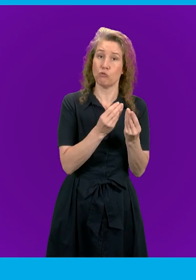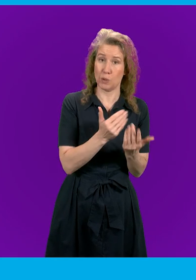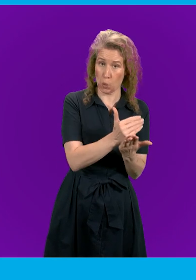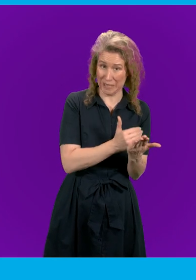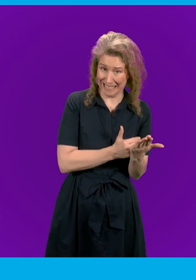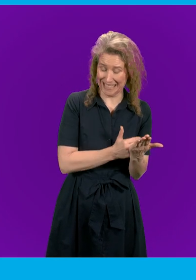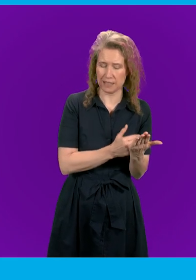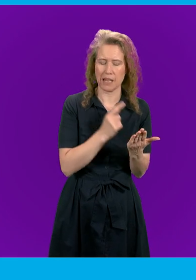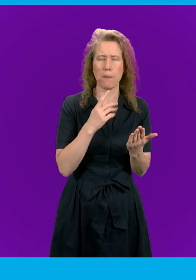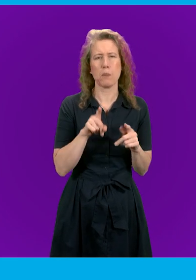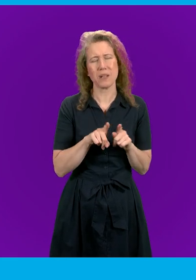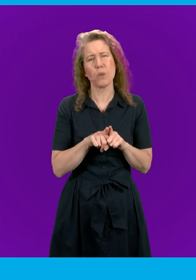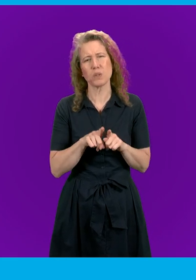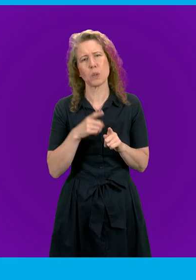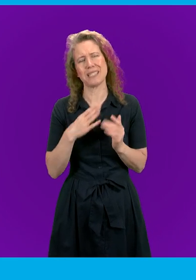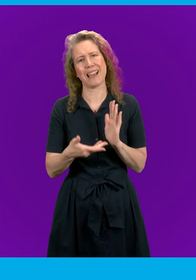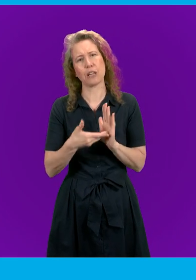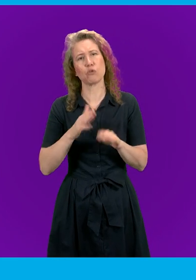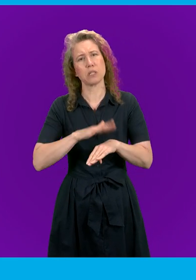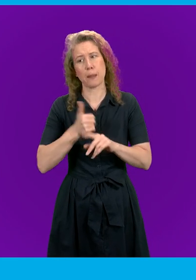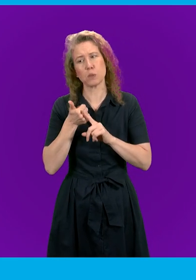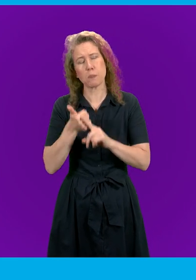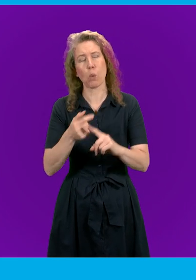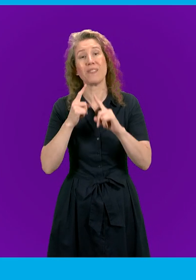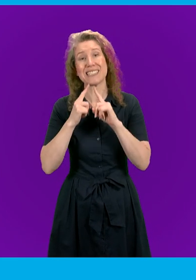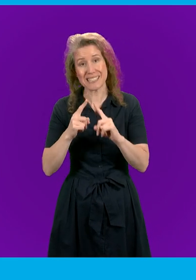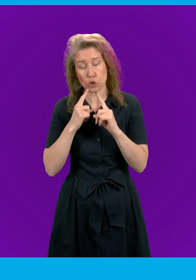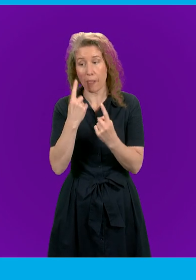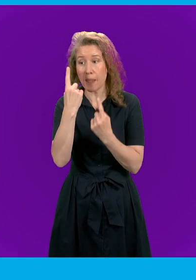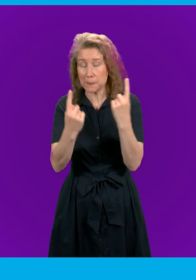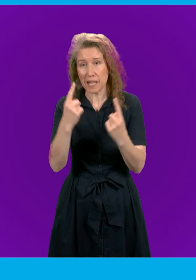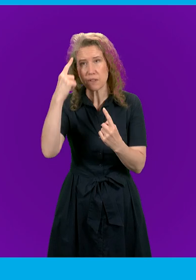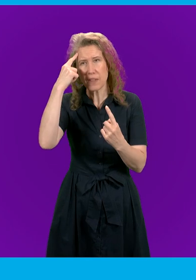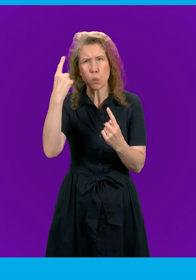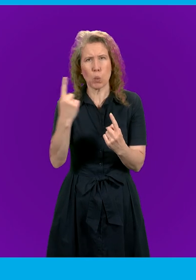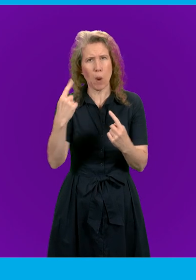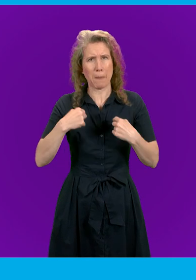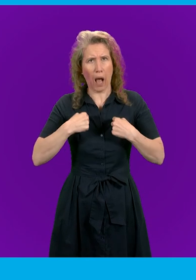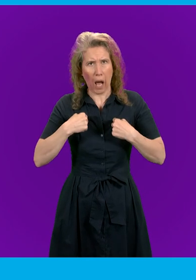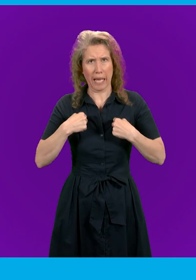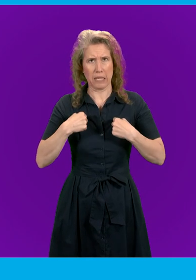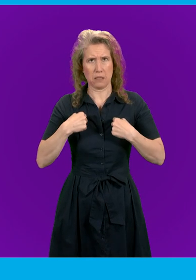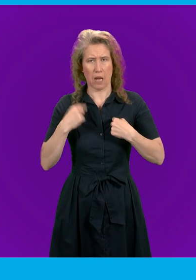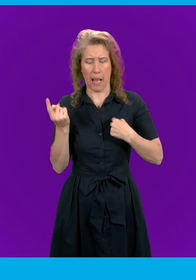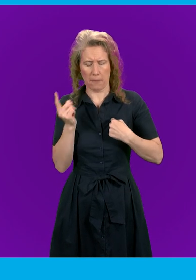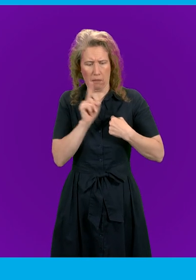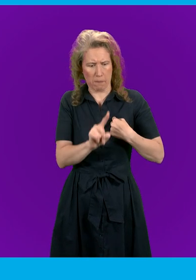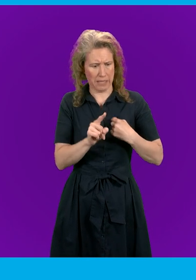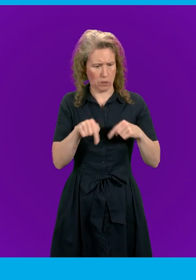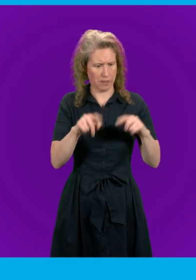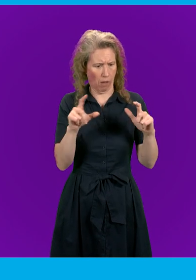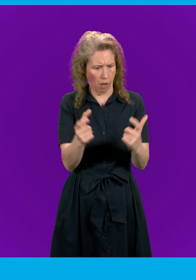just extra time with teachers on helping them actually think about how, who it is that they are coming to the